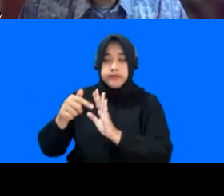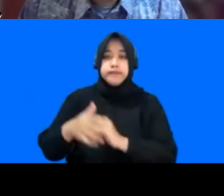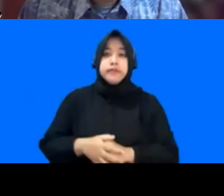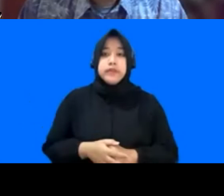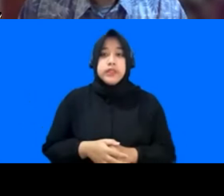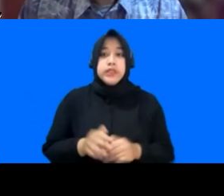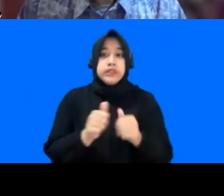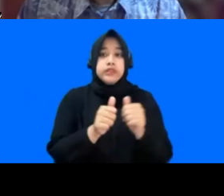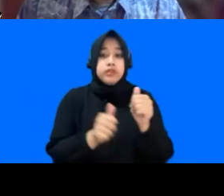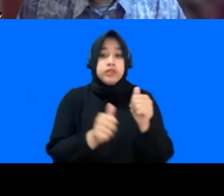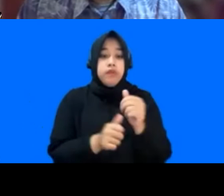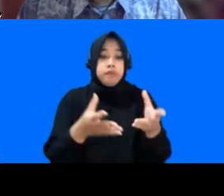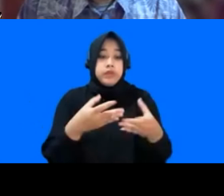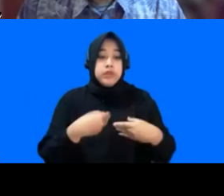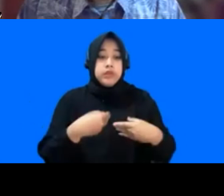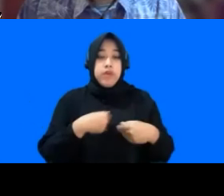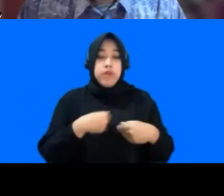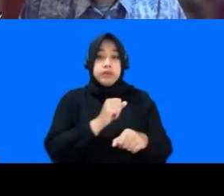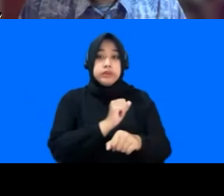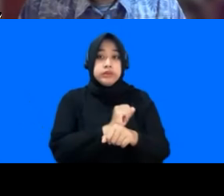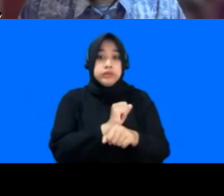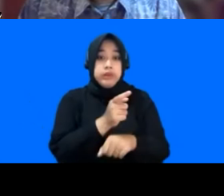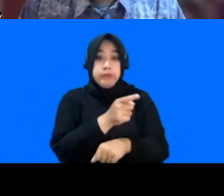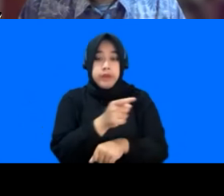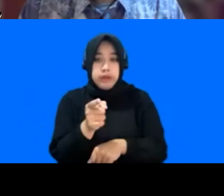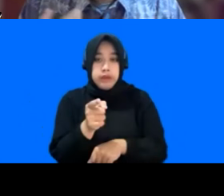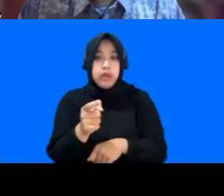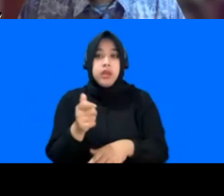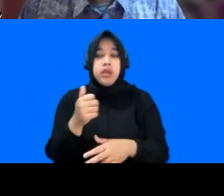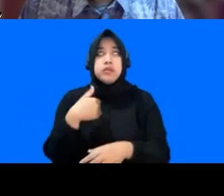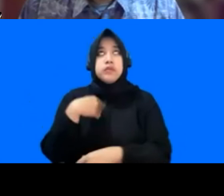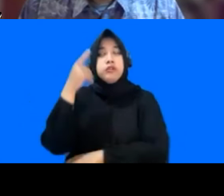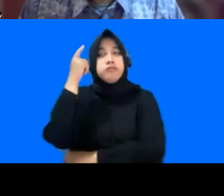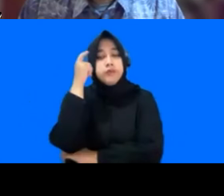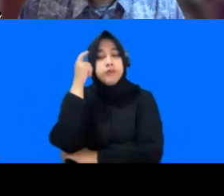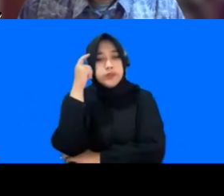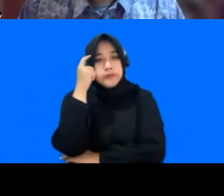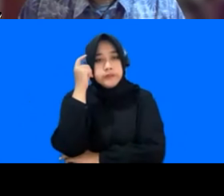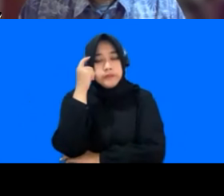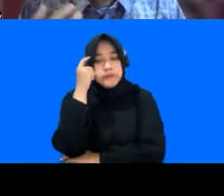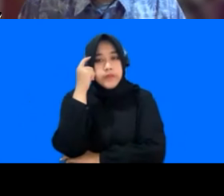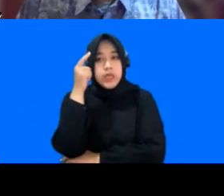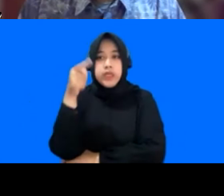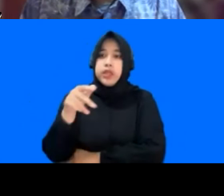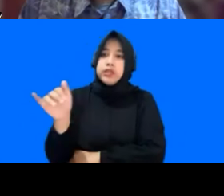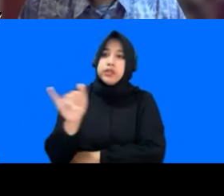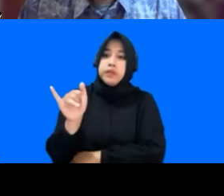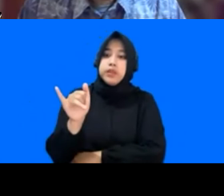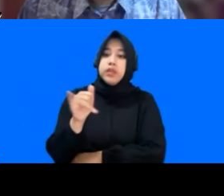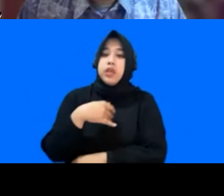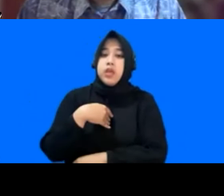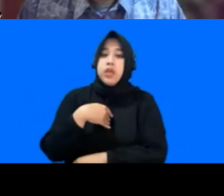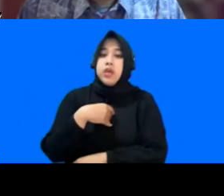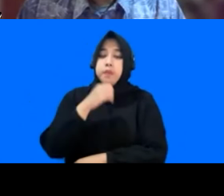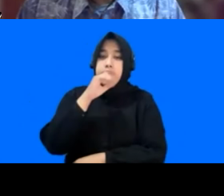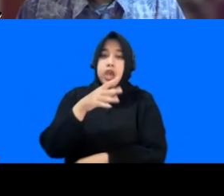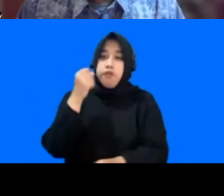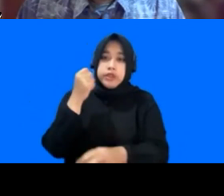a, in a way, a stamp of approval on the effectiveness of this type of